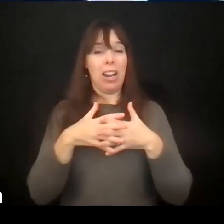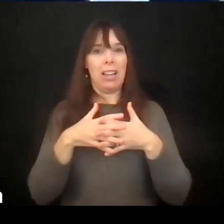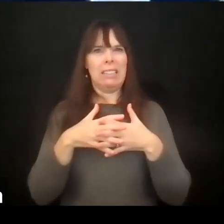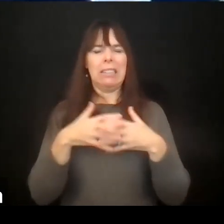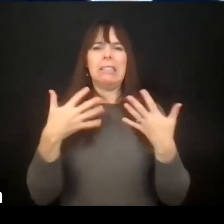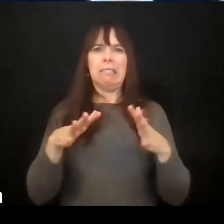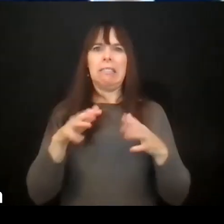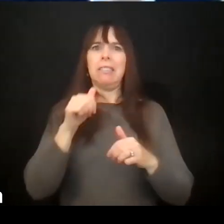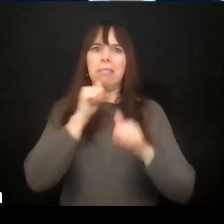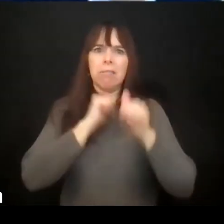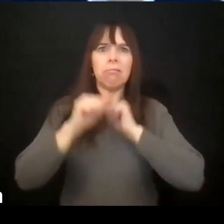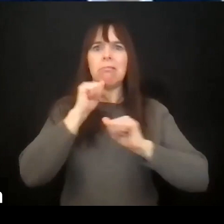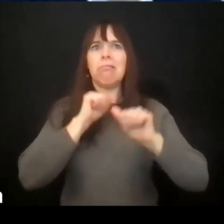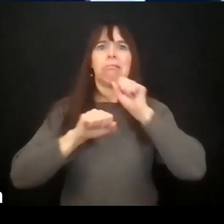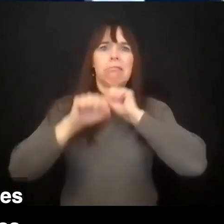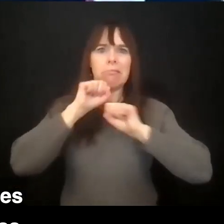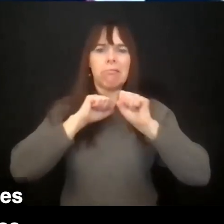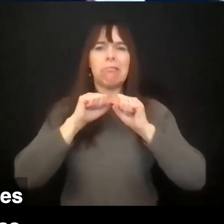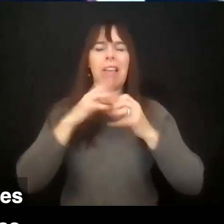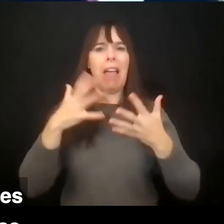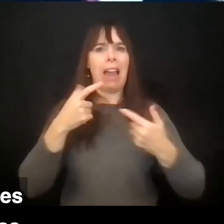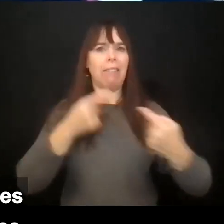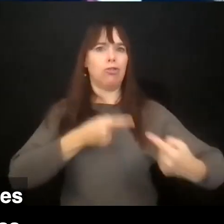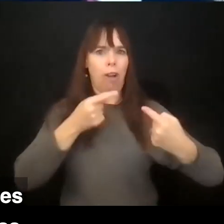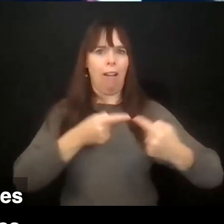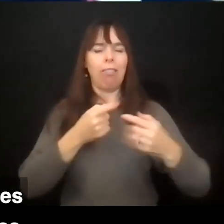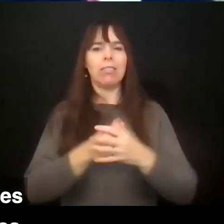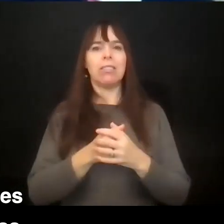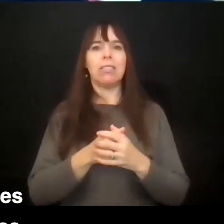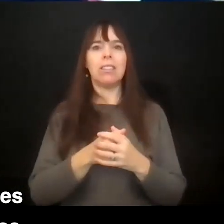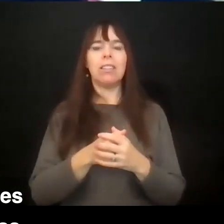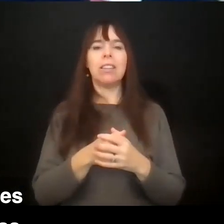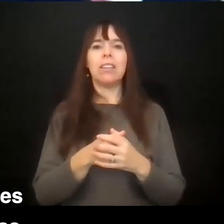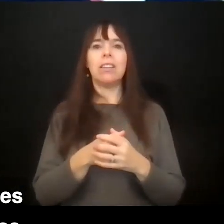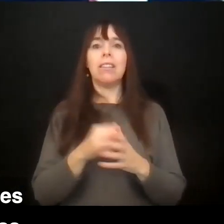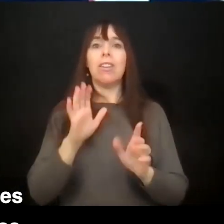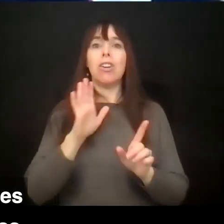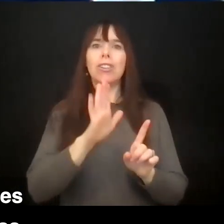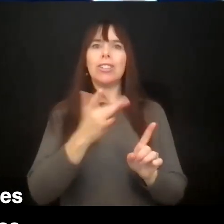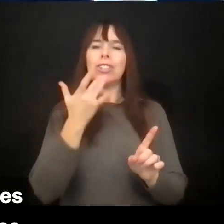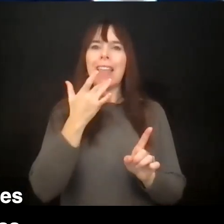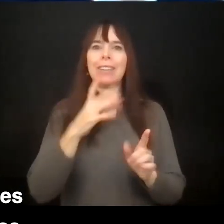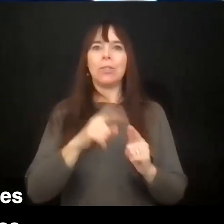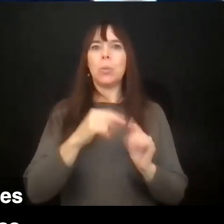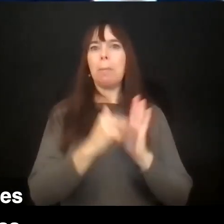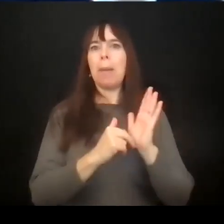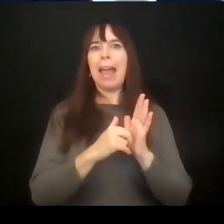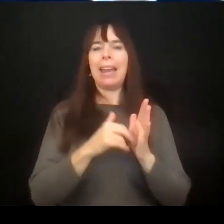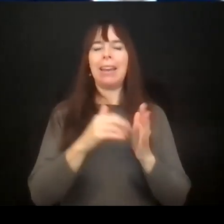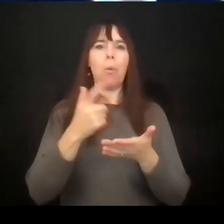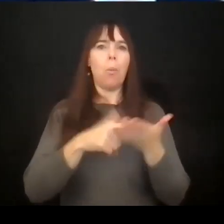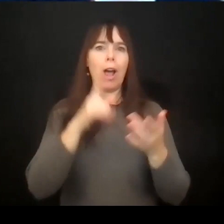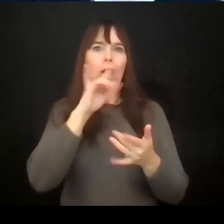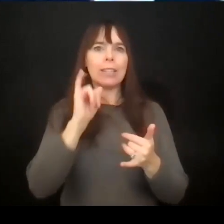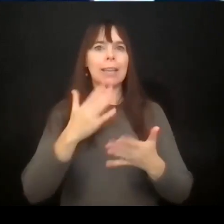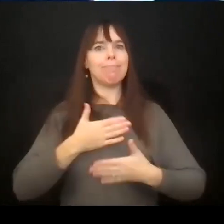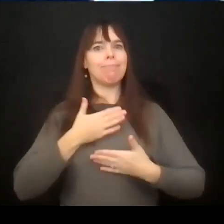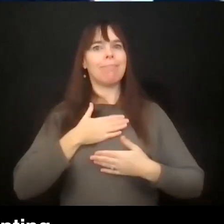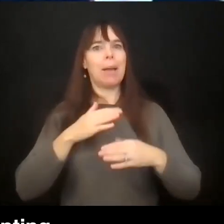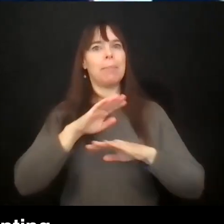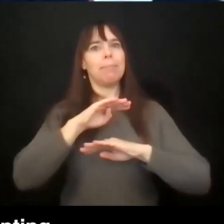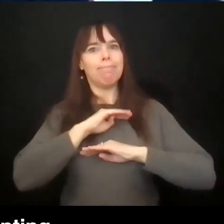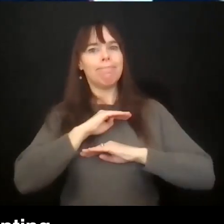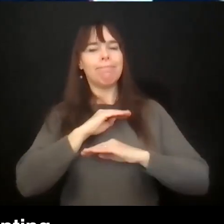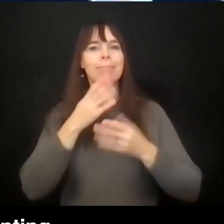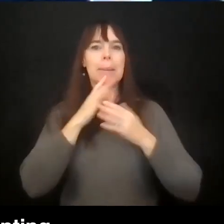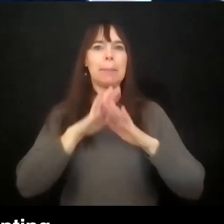through a lot of difficulty. And she paints scenes of domestic happiness.